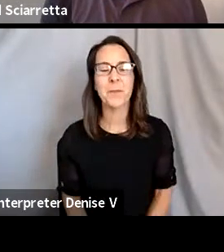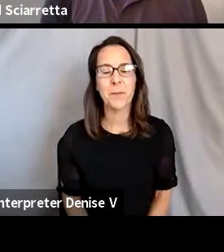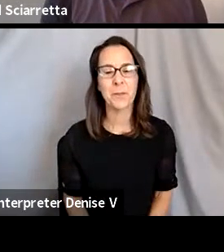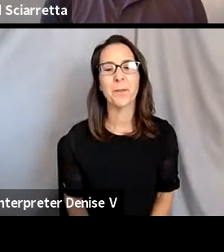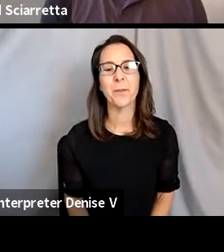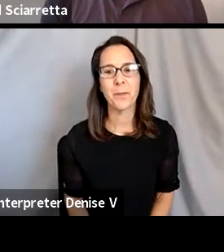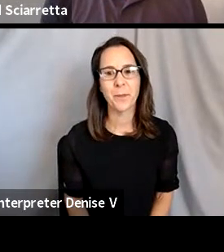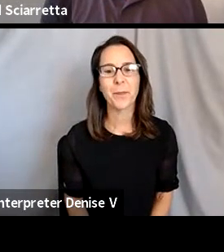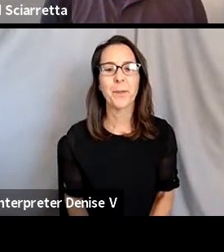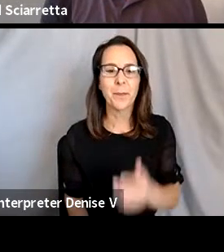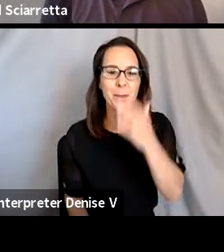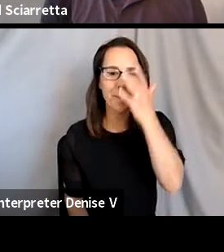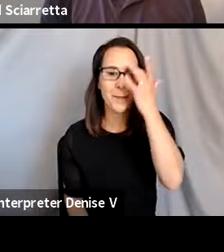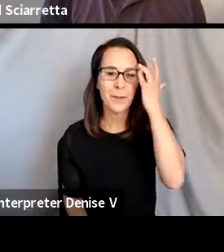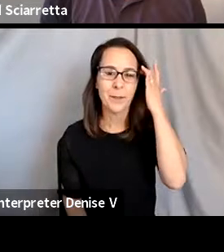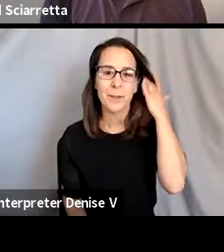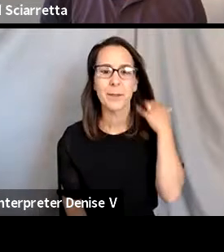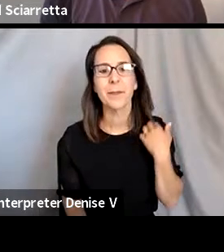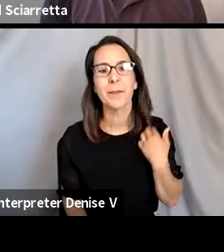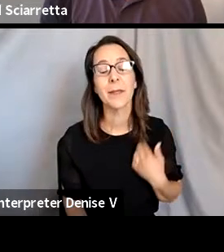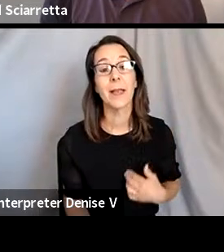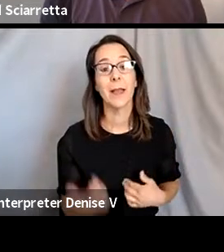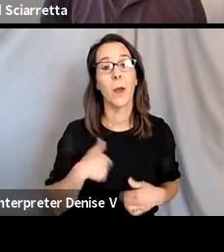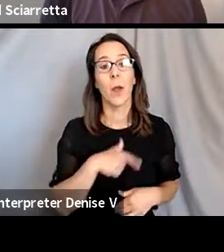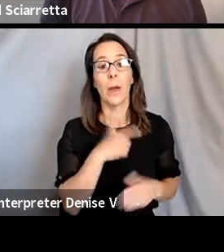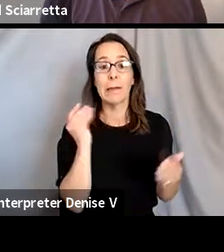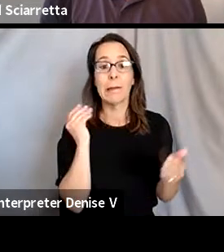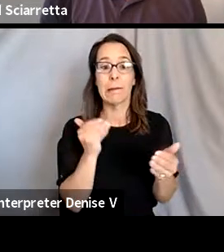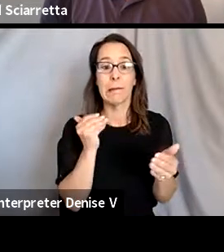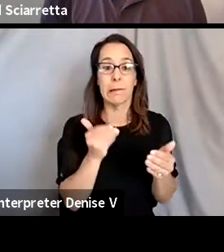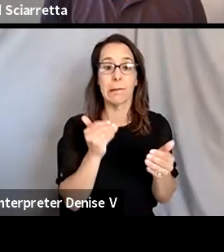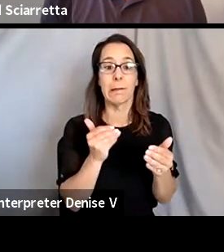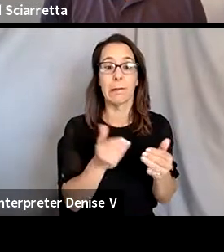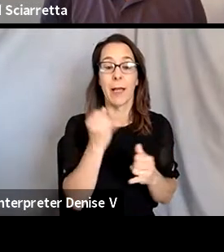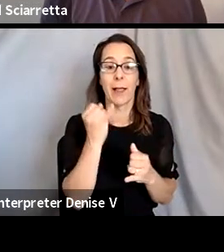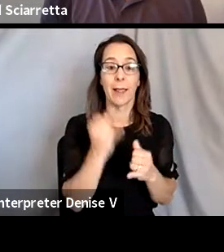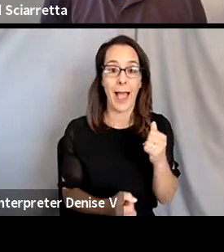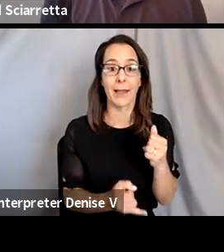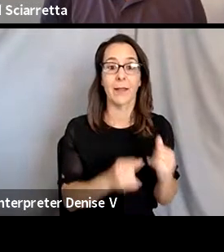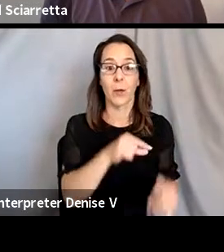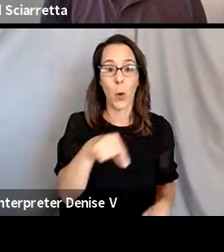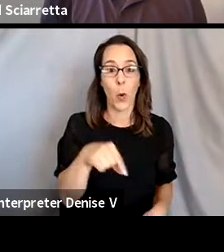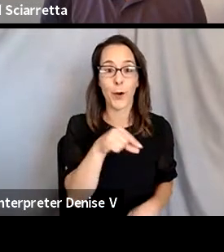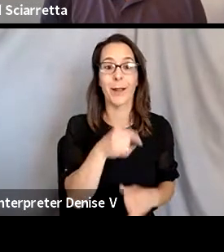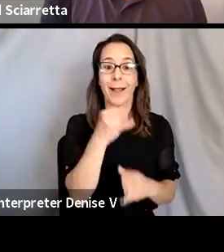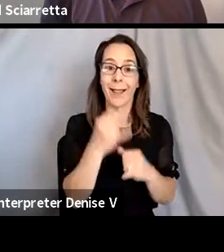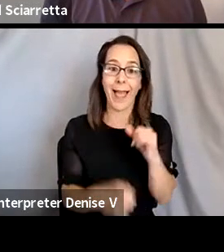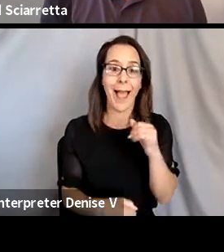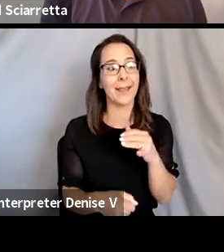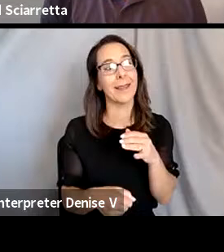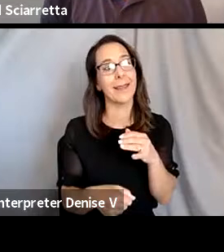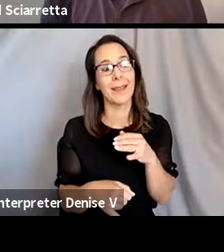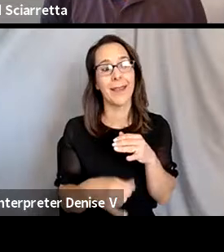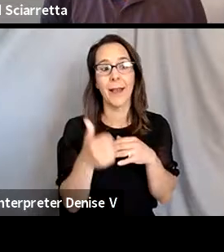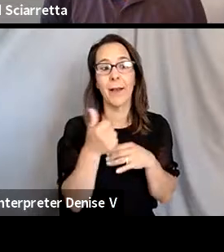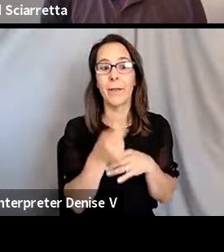we come down, to the fourth quarter, to the last couple minutes of